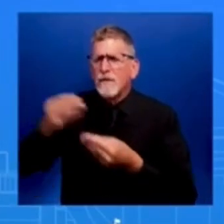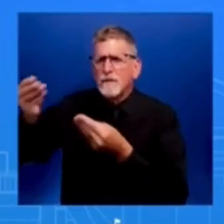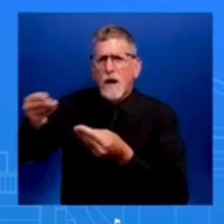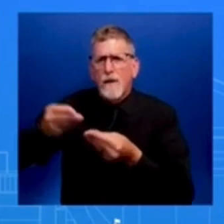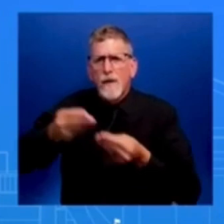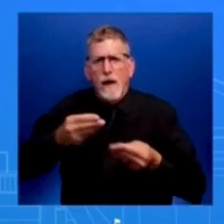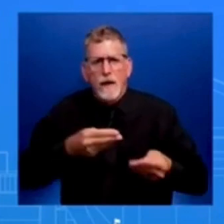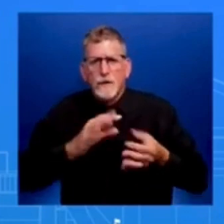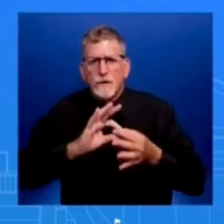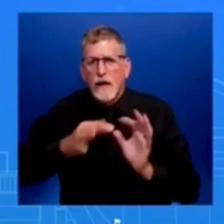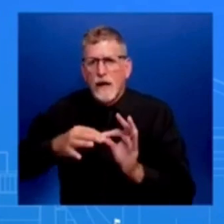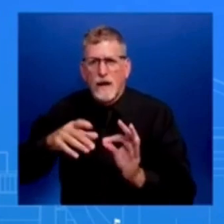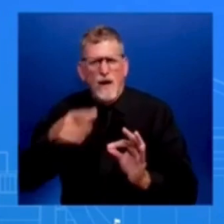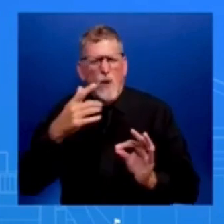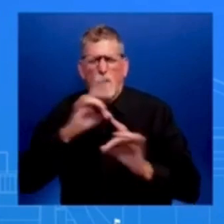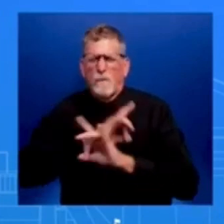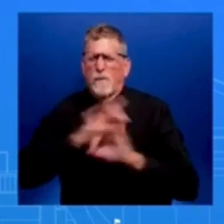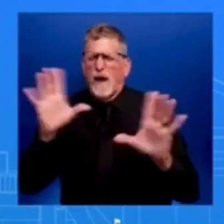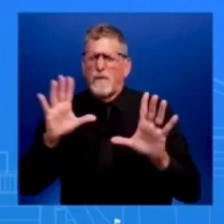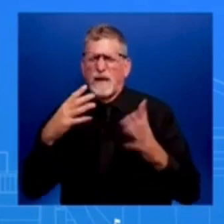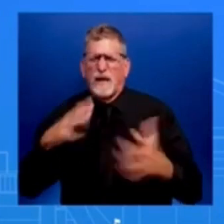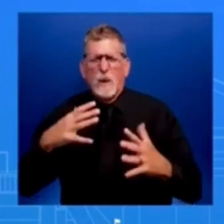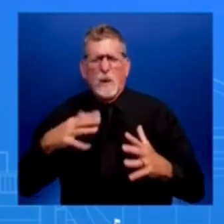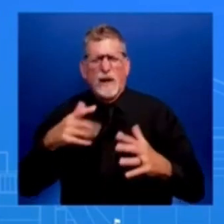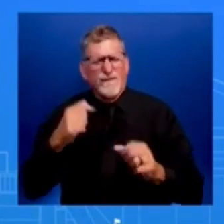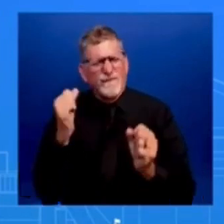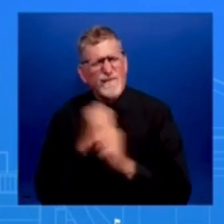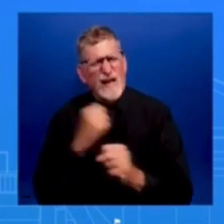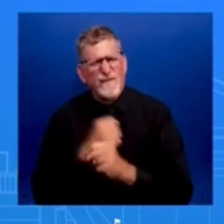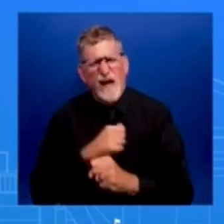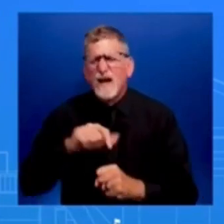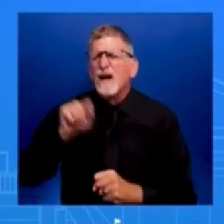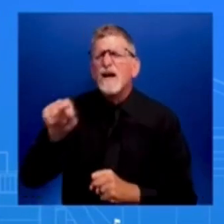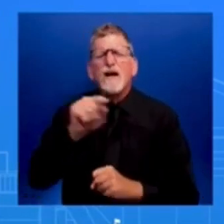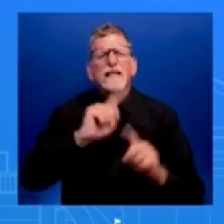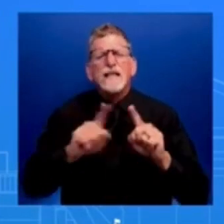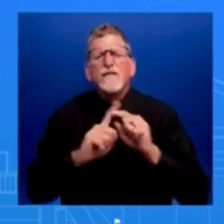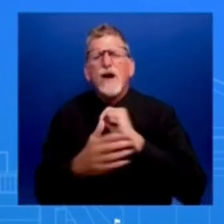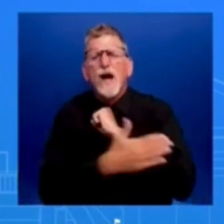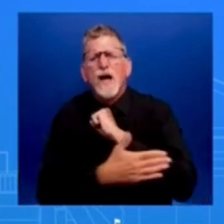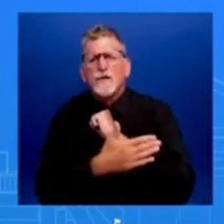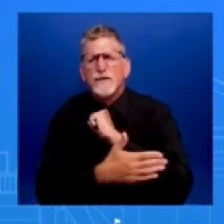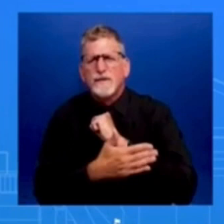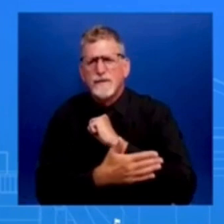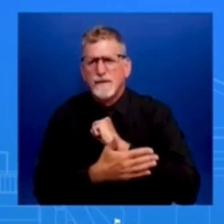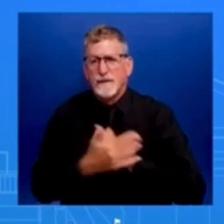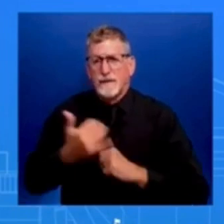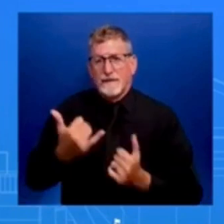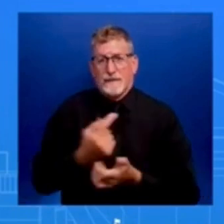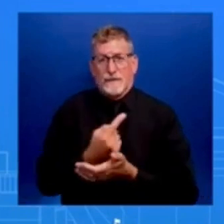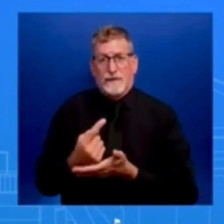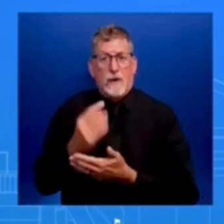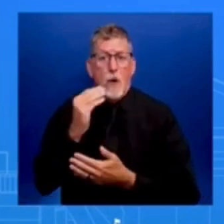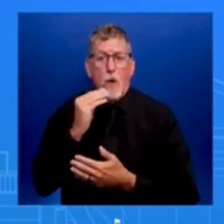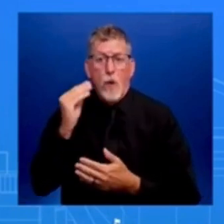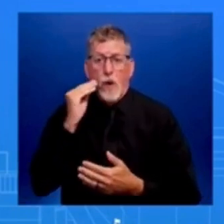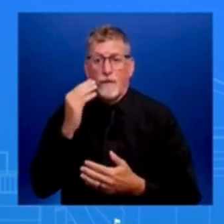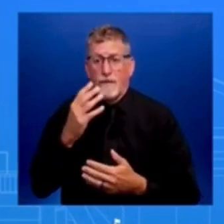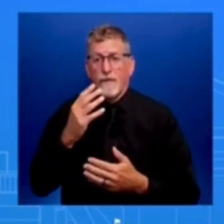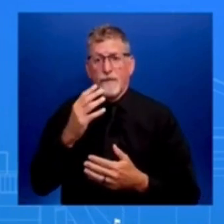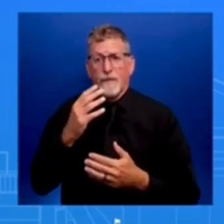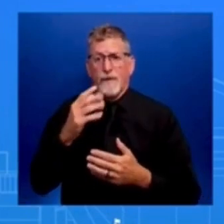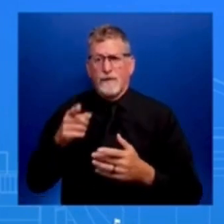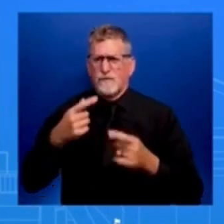other countries to fight it together. So this week, Homeland Security Advisor Liz Sherwood-Randall led a senior delegation to Mexico